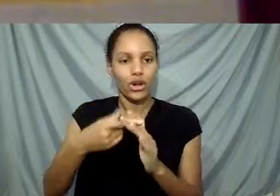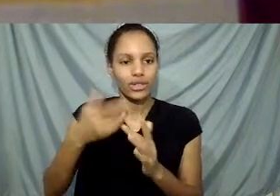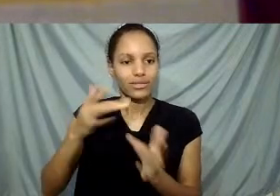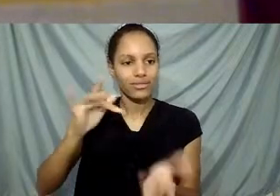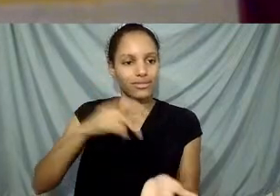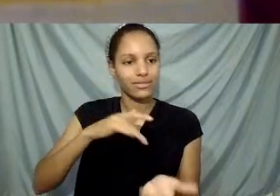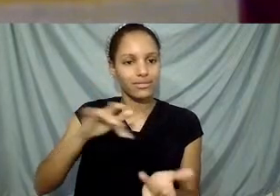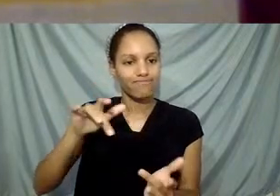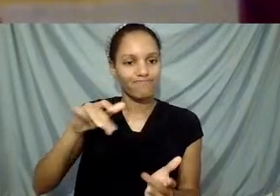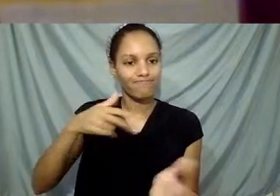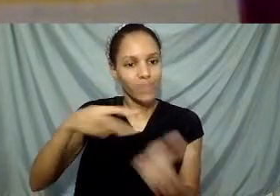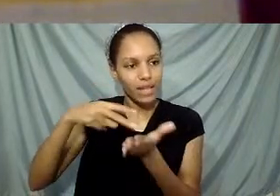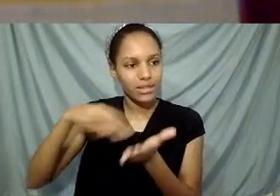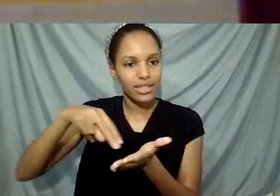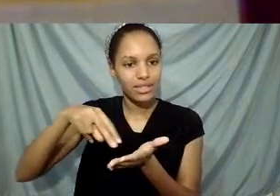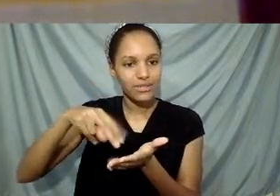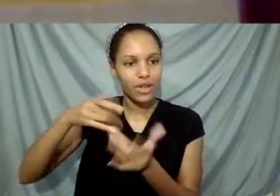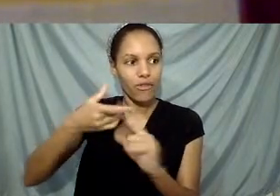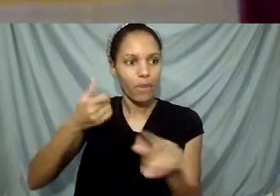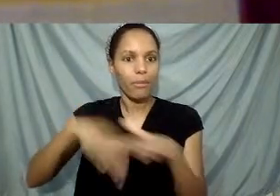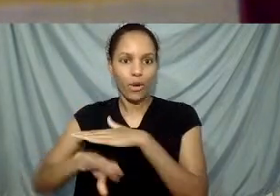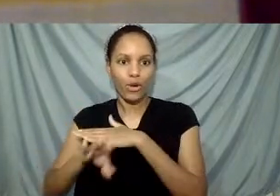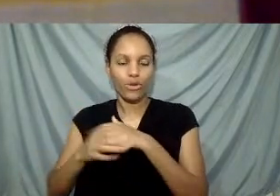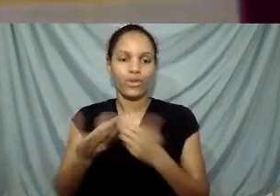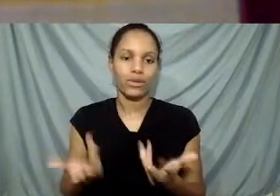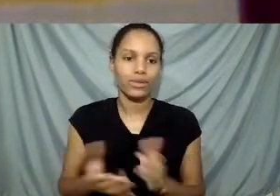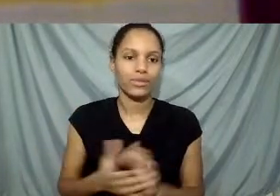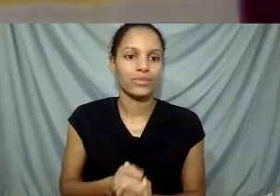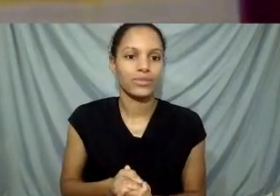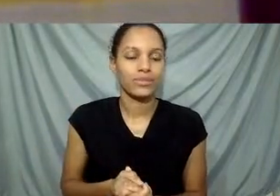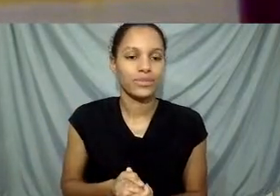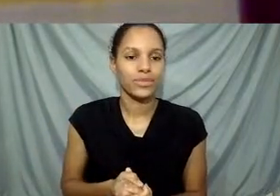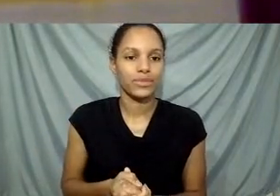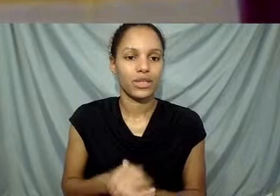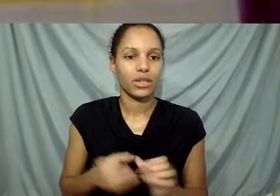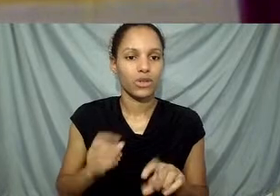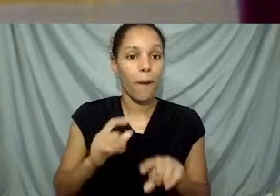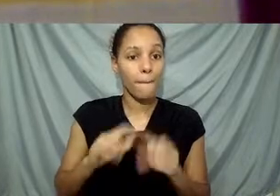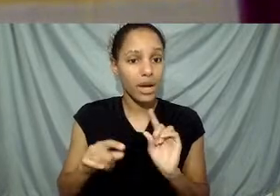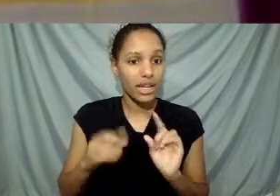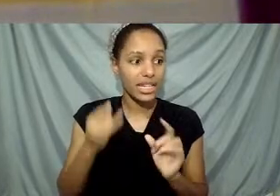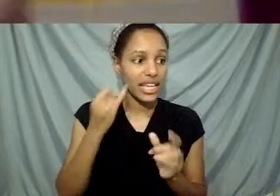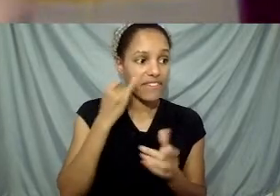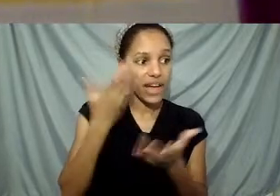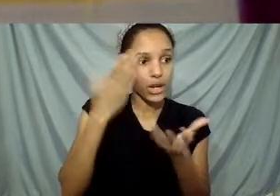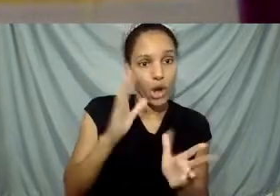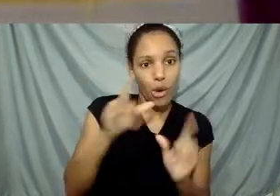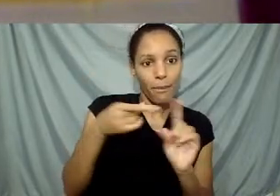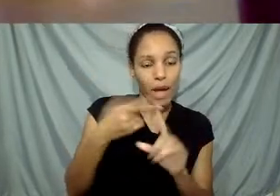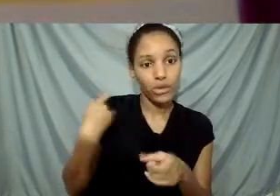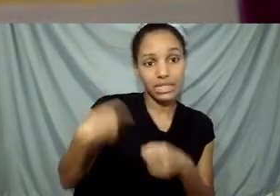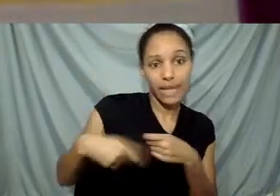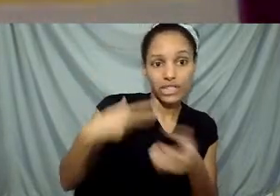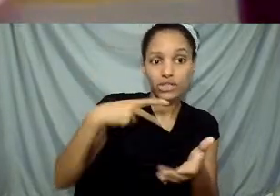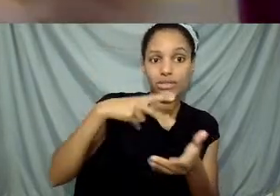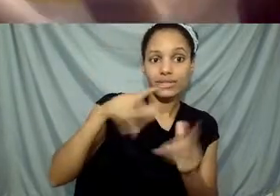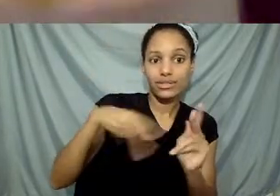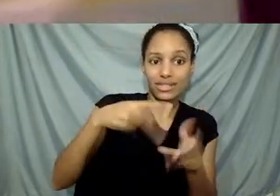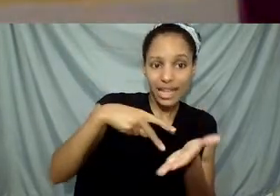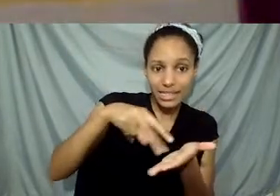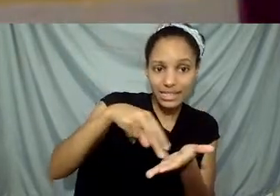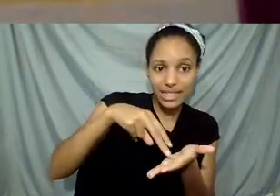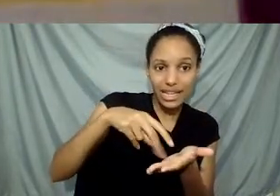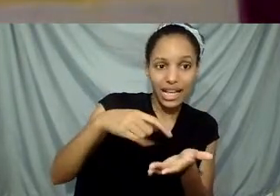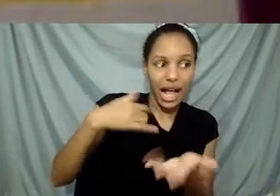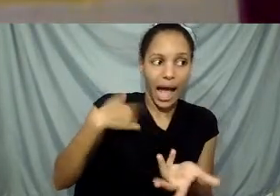the bachata, doing merengue, doing salsa, doing all those things, I wouldn't have been able to pick up ballet and know how to tell my body how to point my foot, or